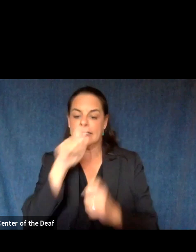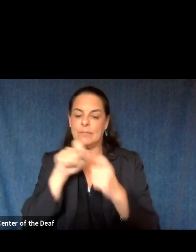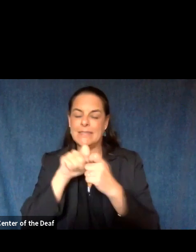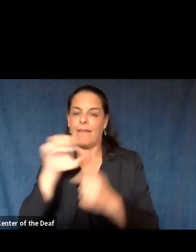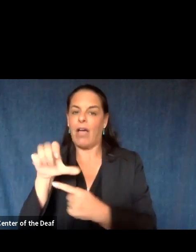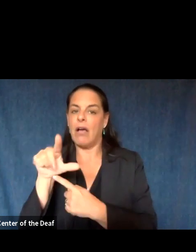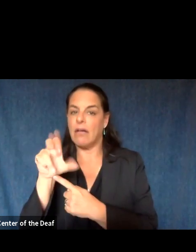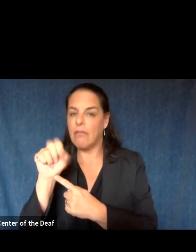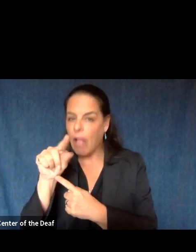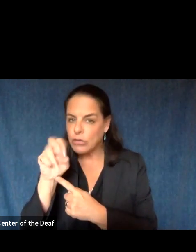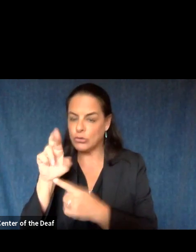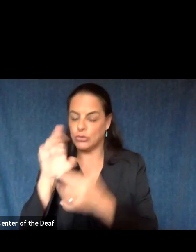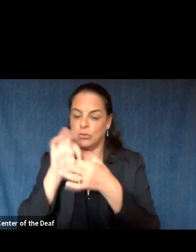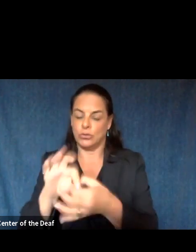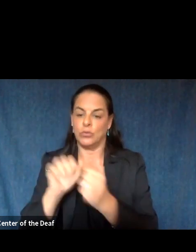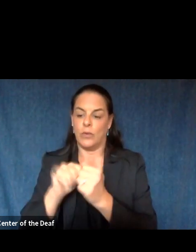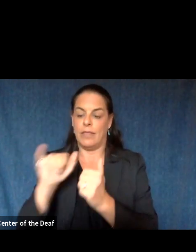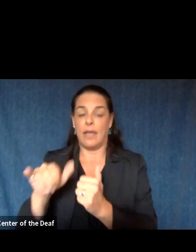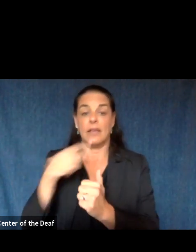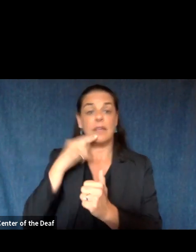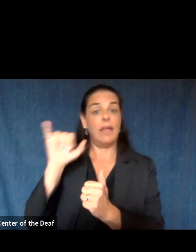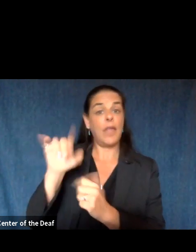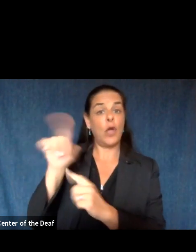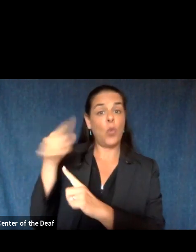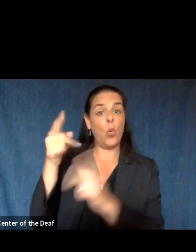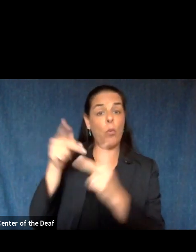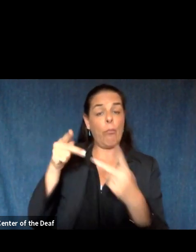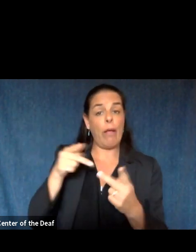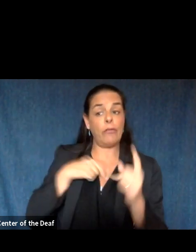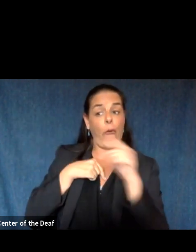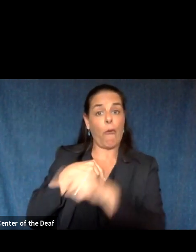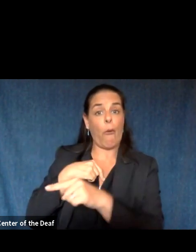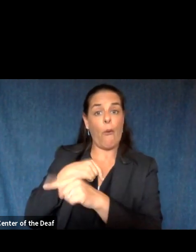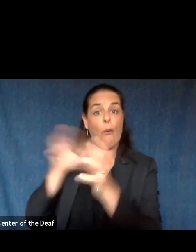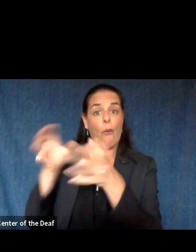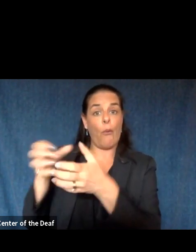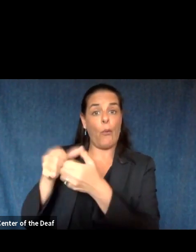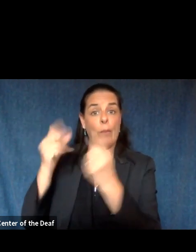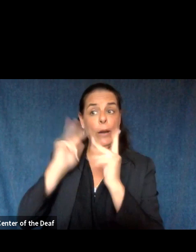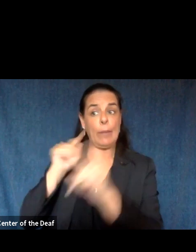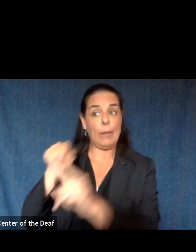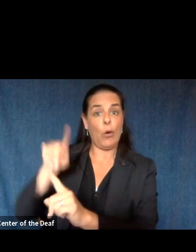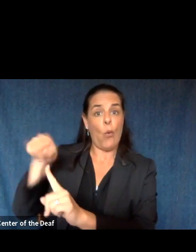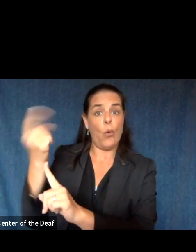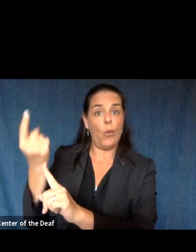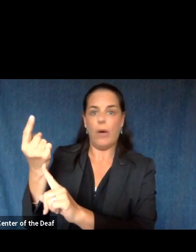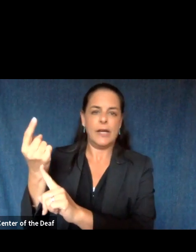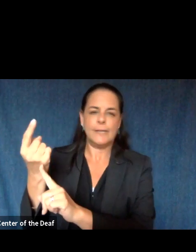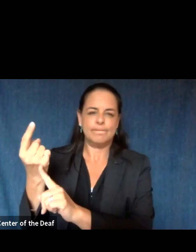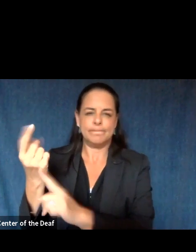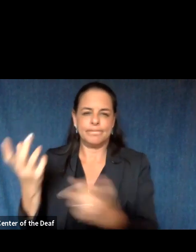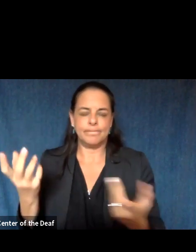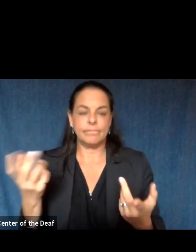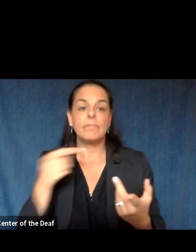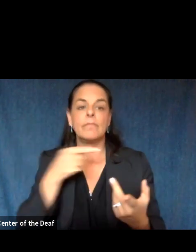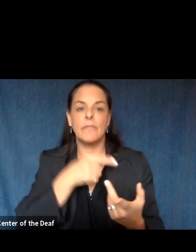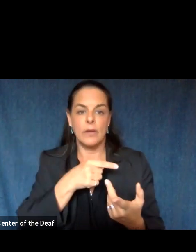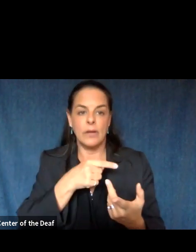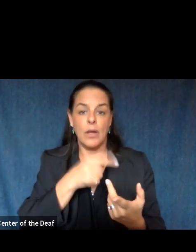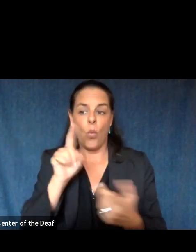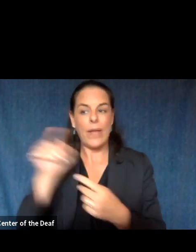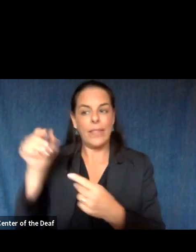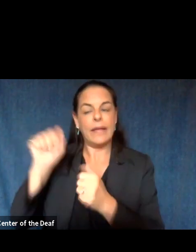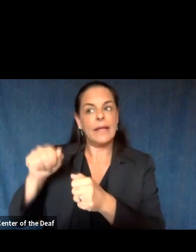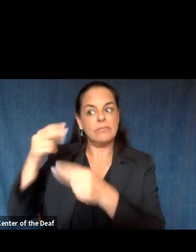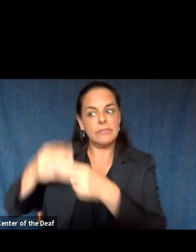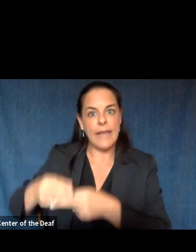get associated with it where they say that was the only place they've been, that they were congregating with a lot of different people, that they can name the people. And there's challenge